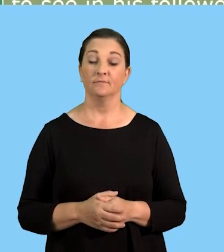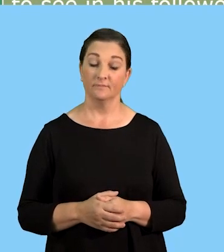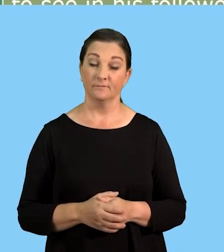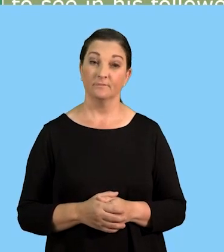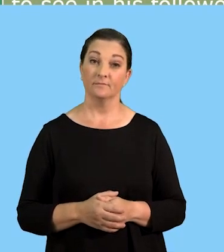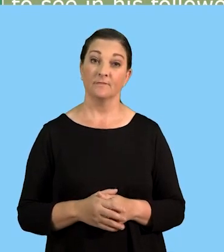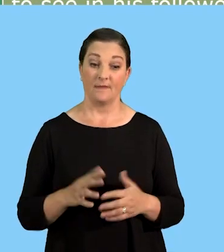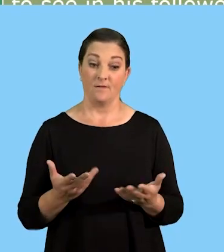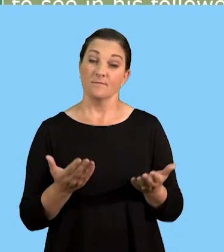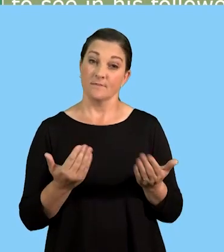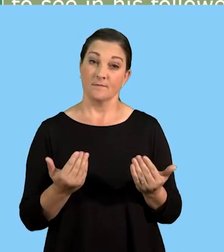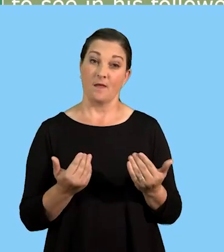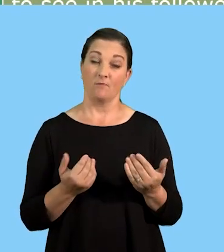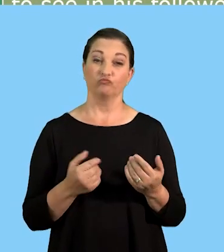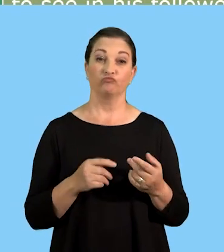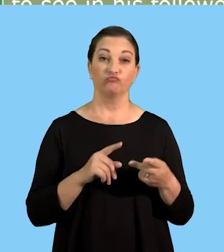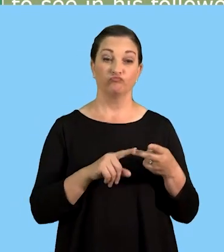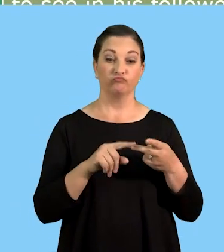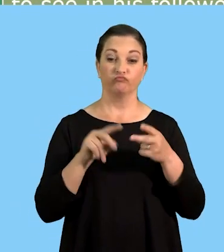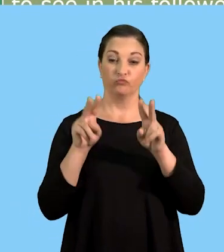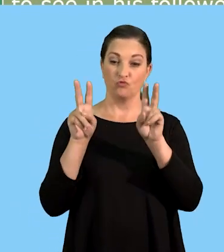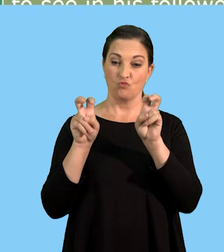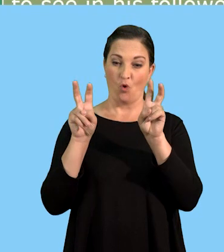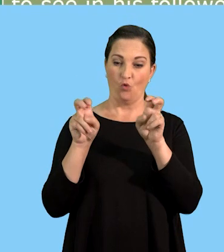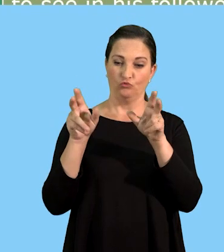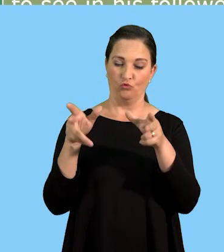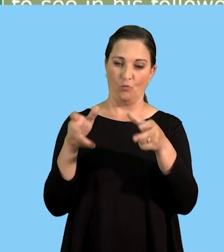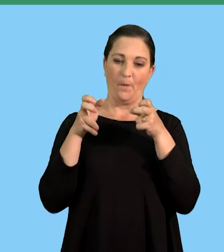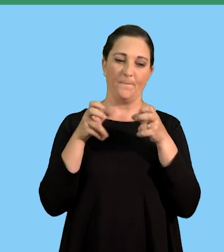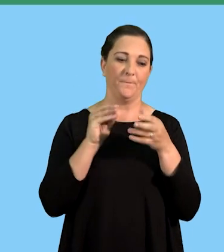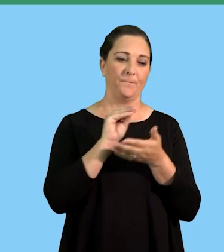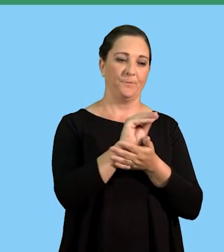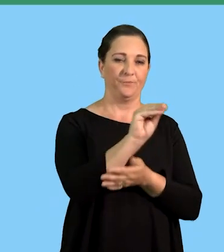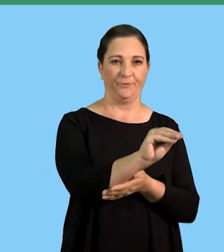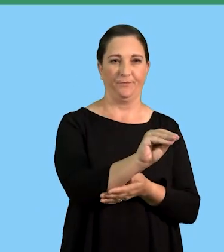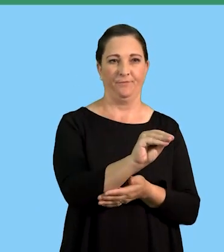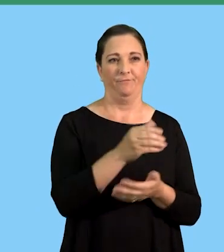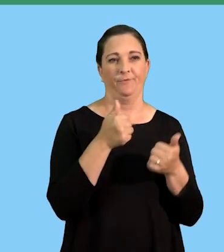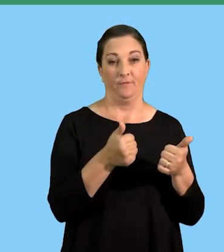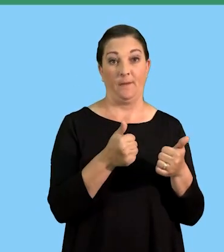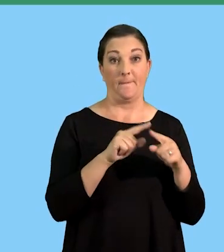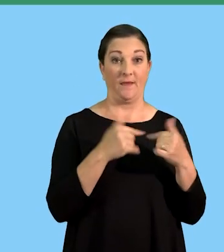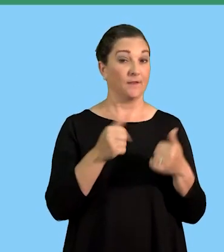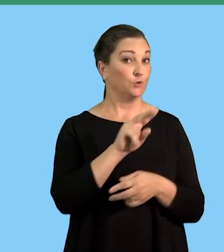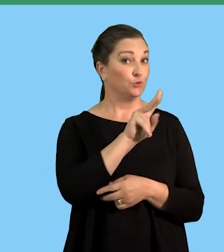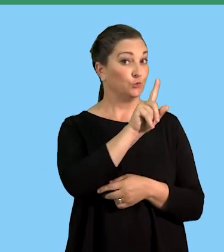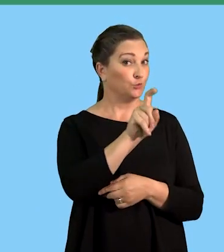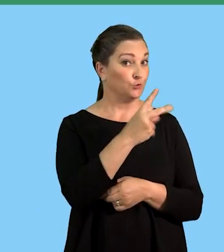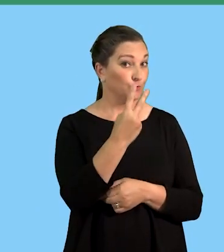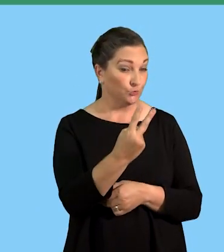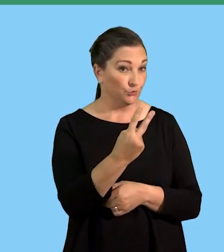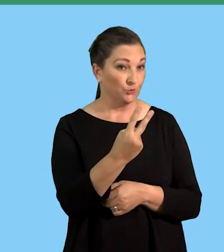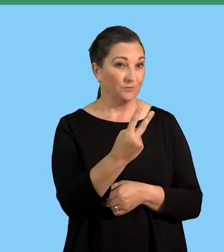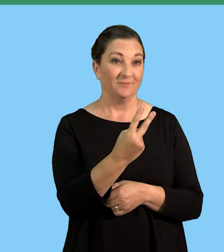followers. So that is how you would be expected to quote. Then when we look into question 2 now, discuss